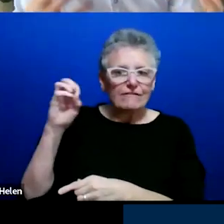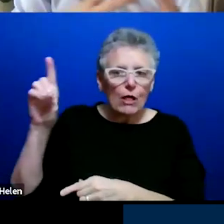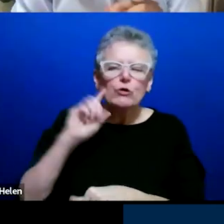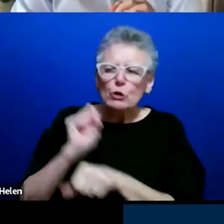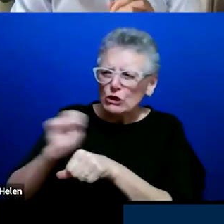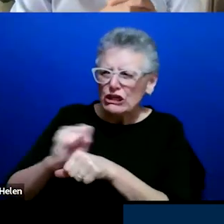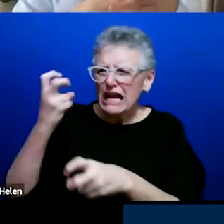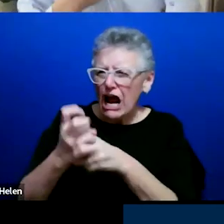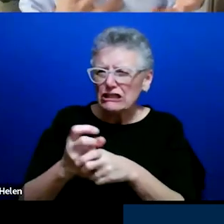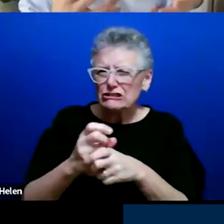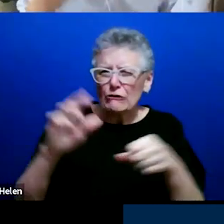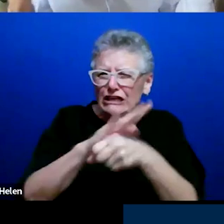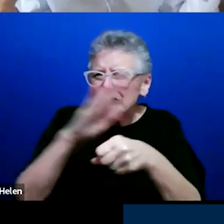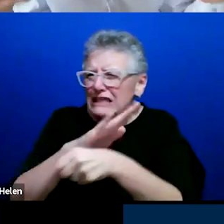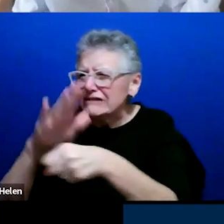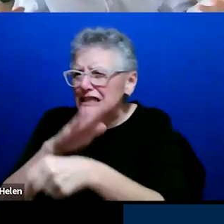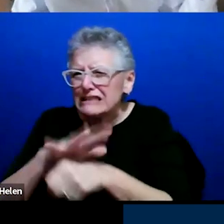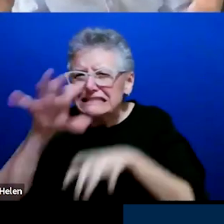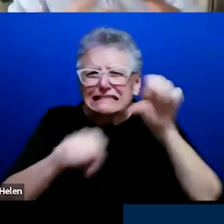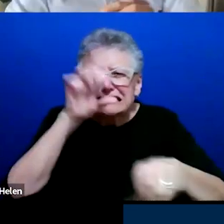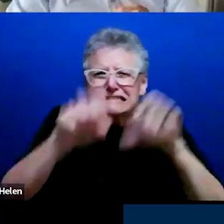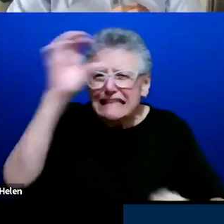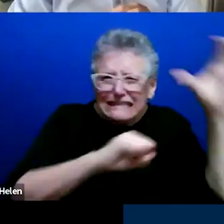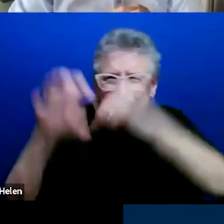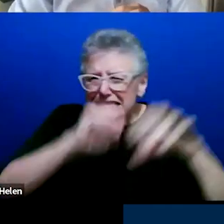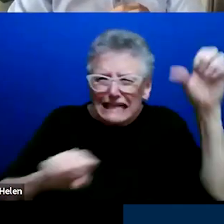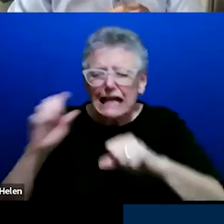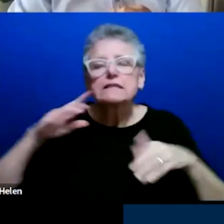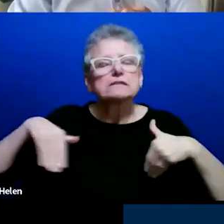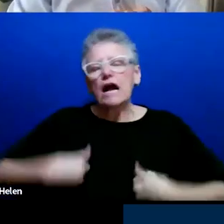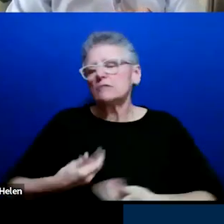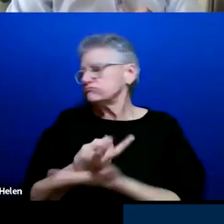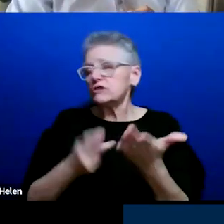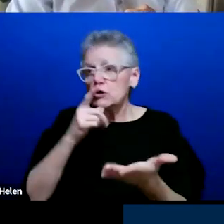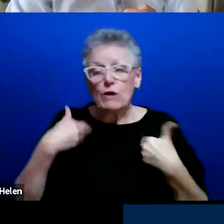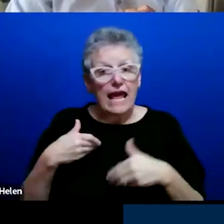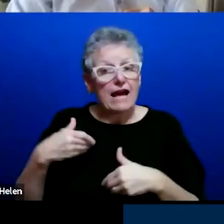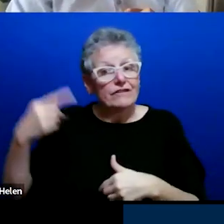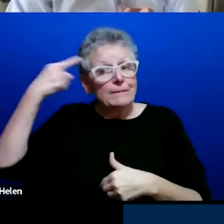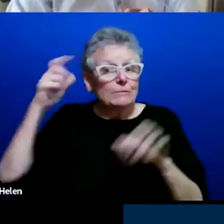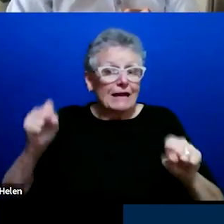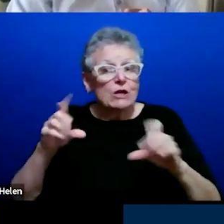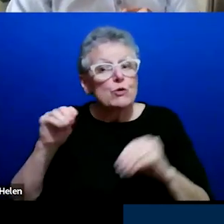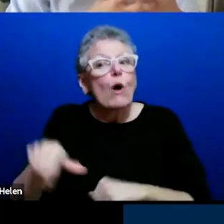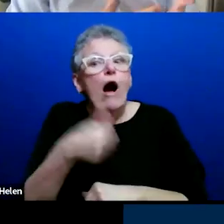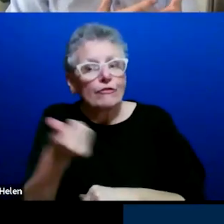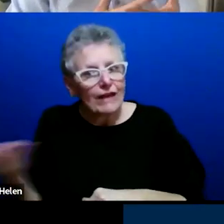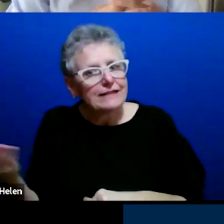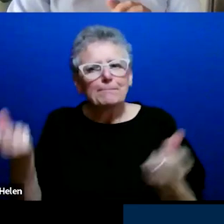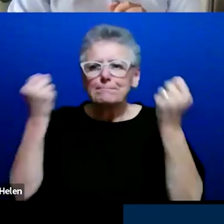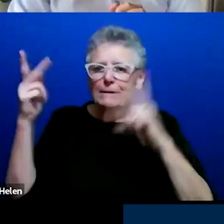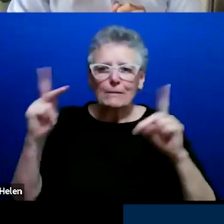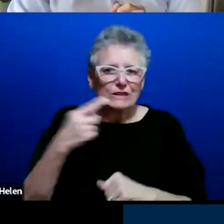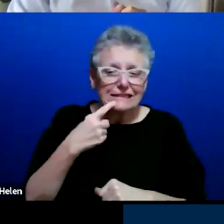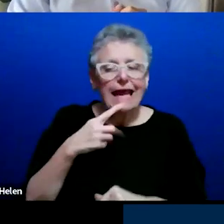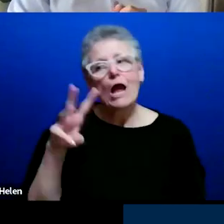to fill in the gaps that you're just tired and you don't have that much mental reserve for everything else. And a lot of people will